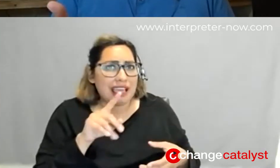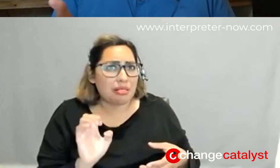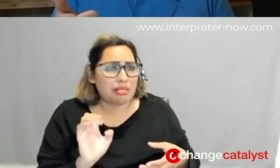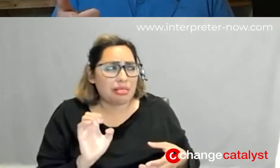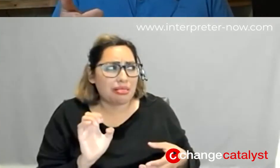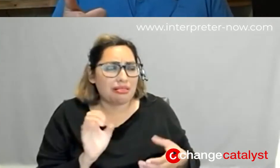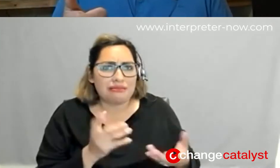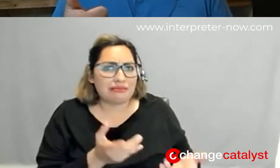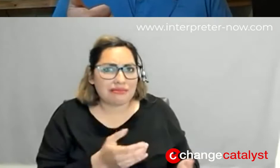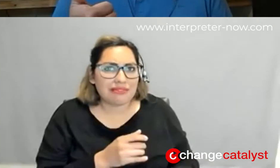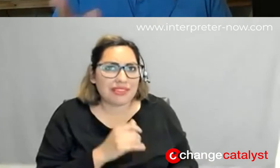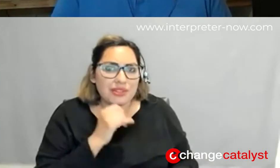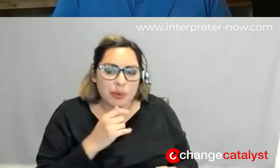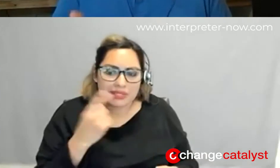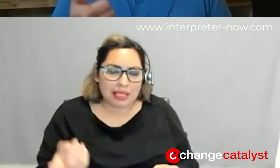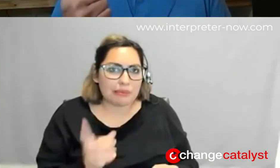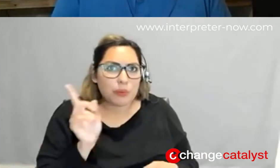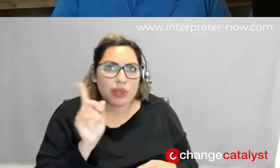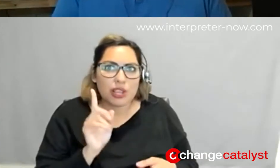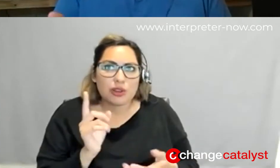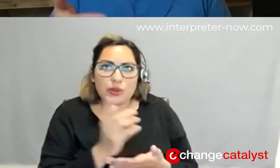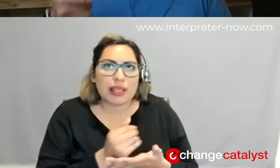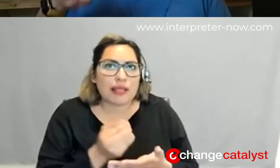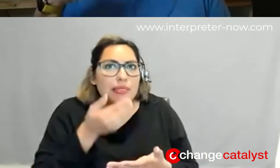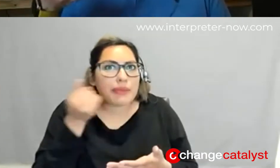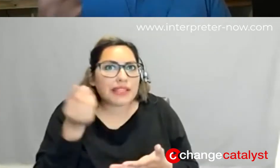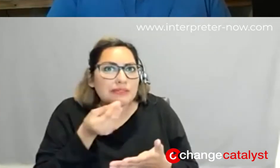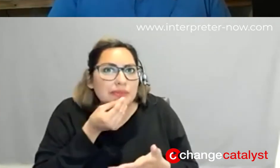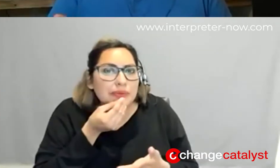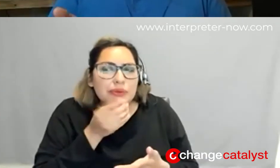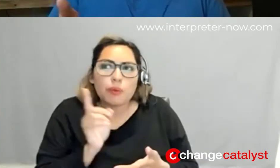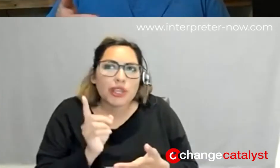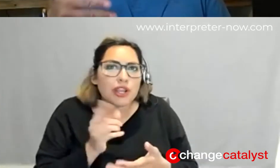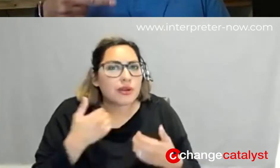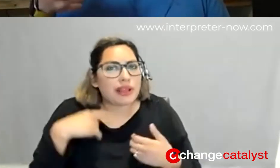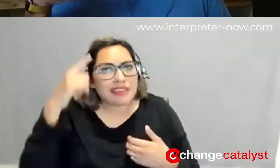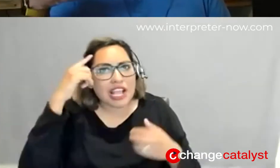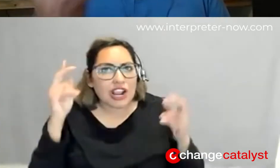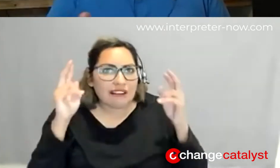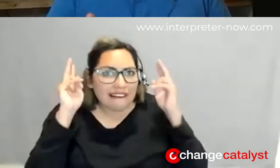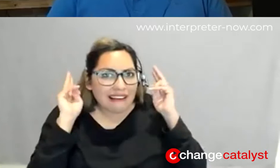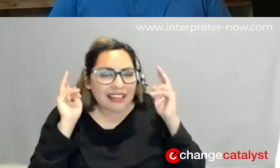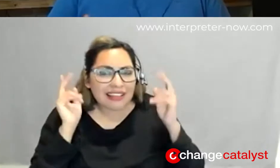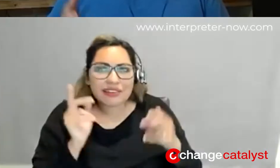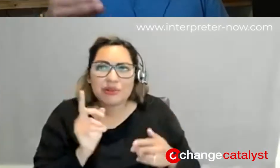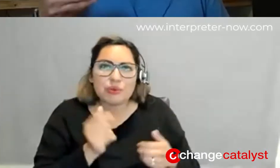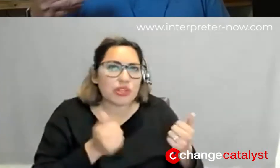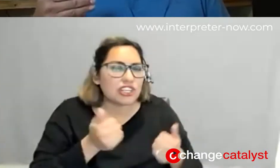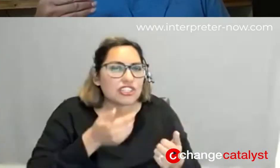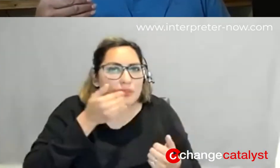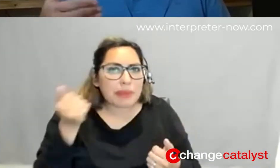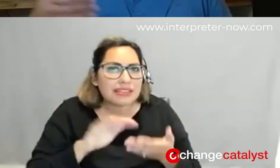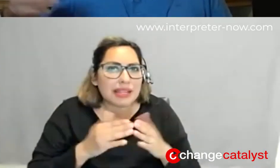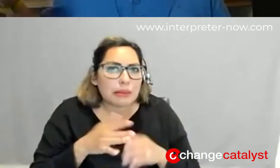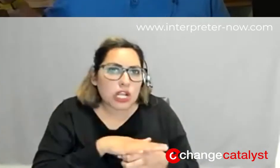where to get the best food that he likes, where to get his hair cut, which neighborhoods are going to be favorable, not even which radio